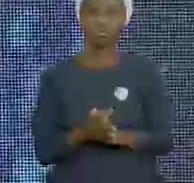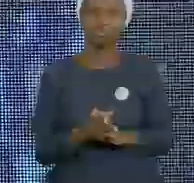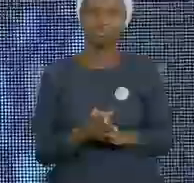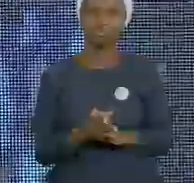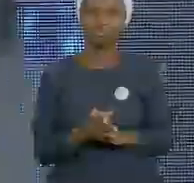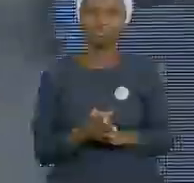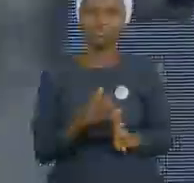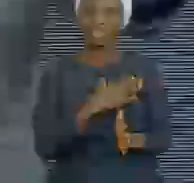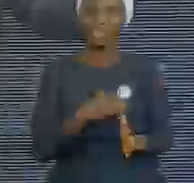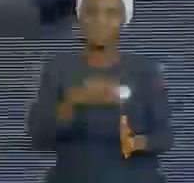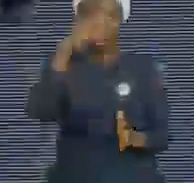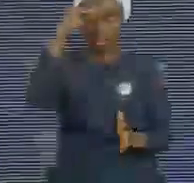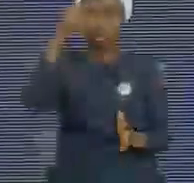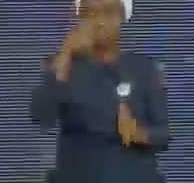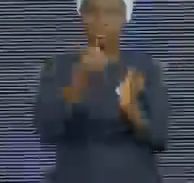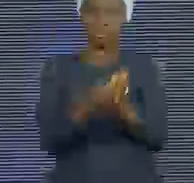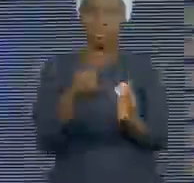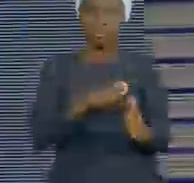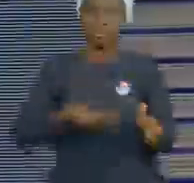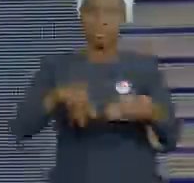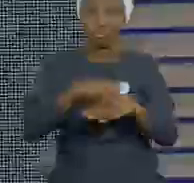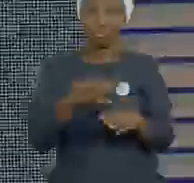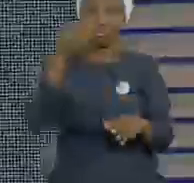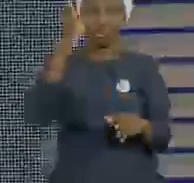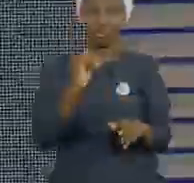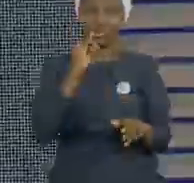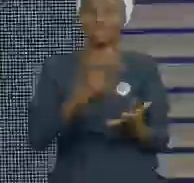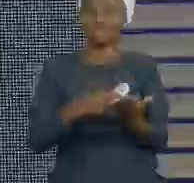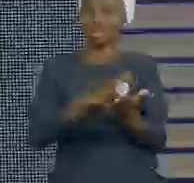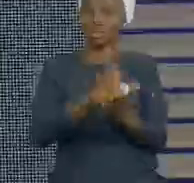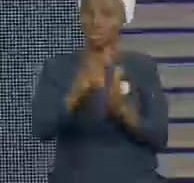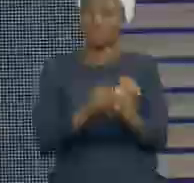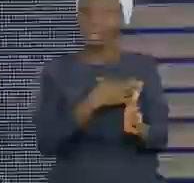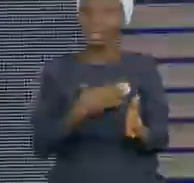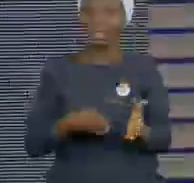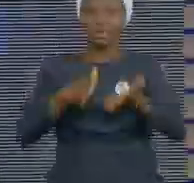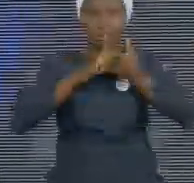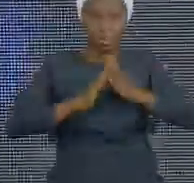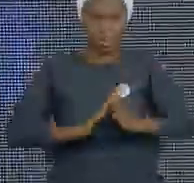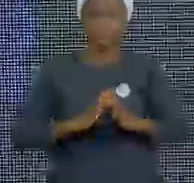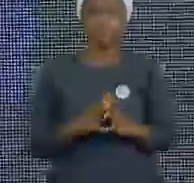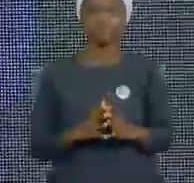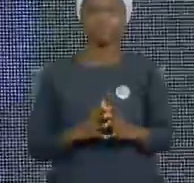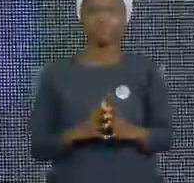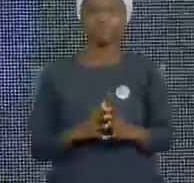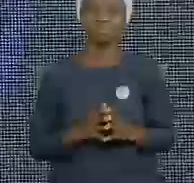And he said, the kingdom of God is righteousness and peace.